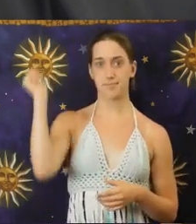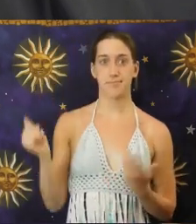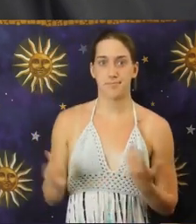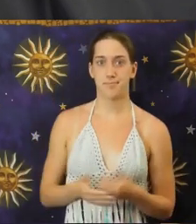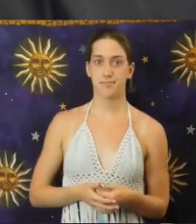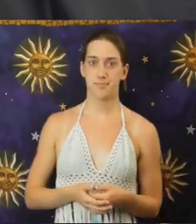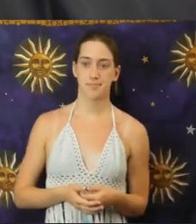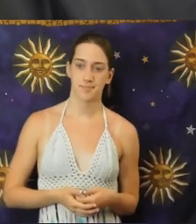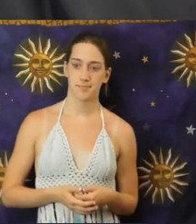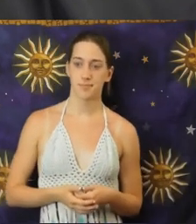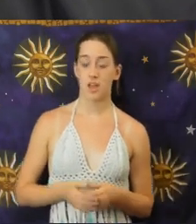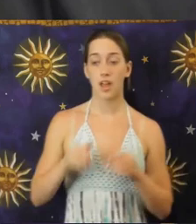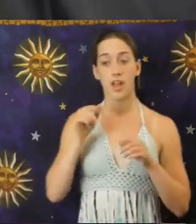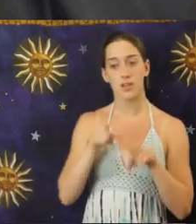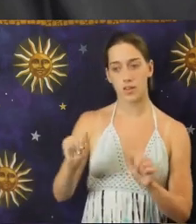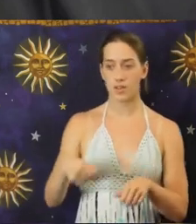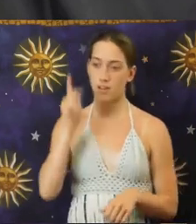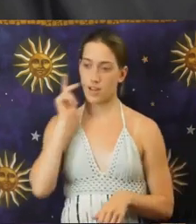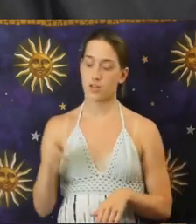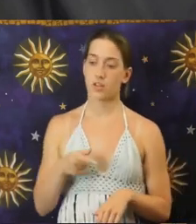forget.